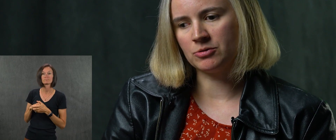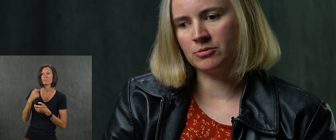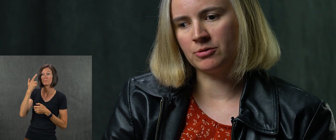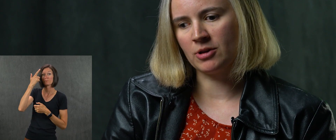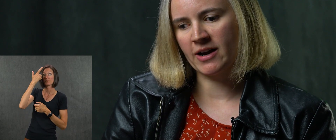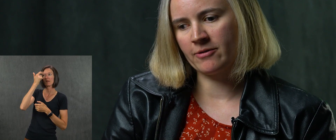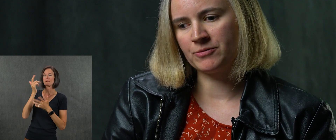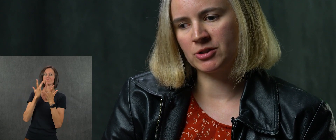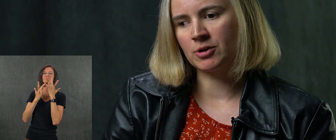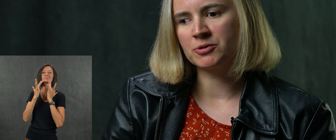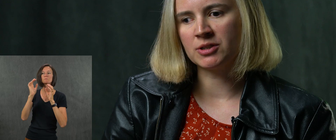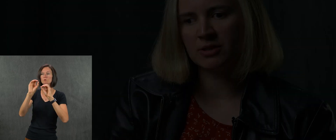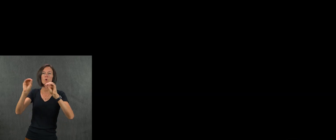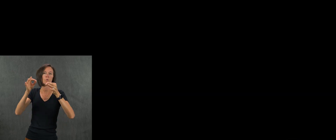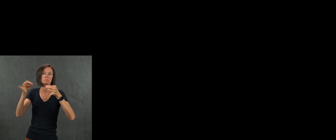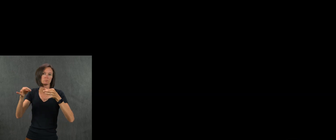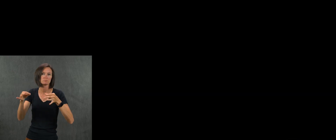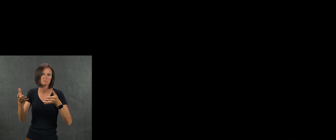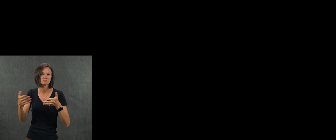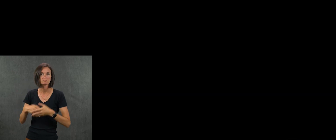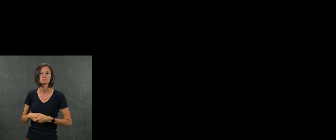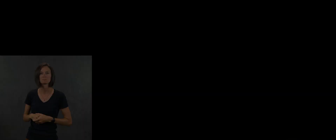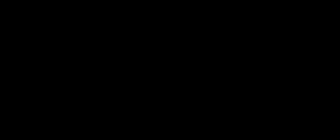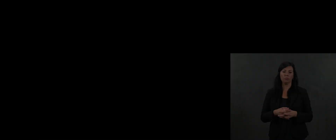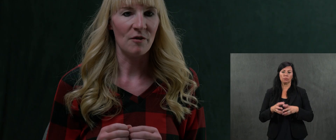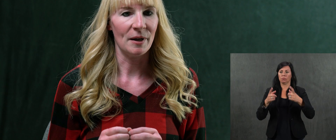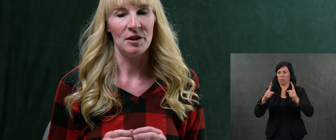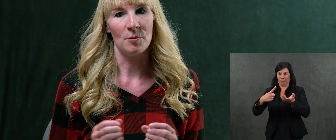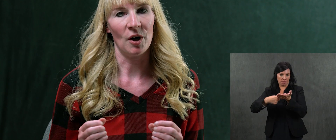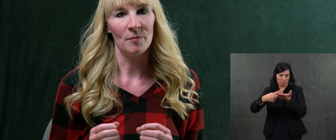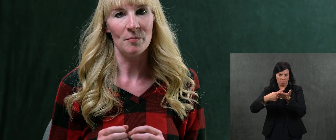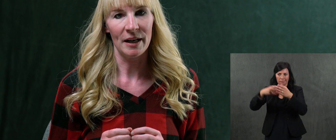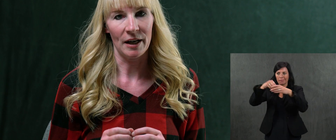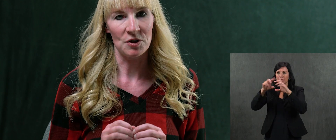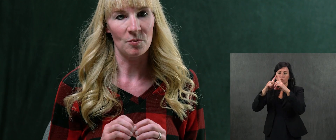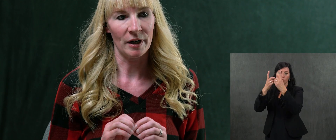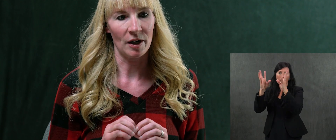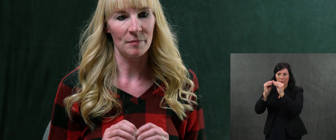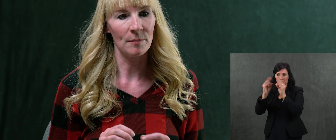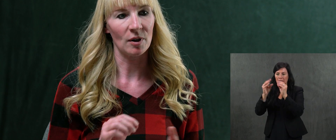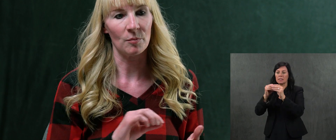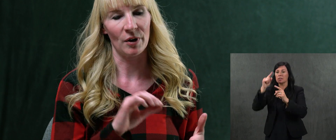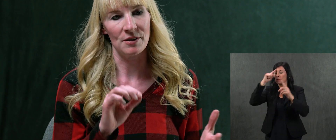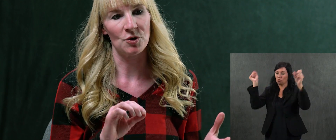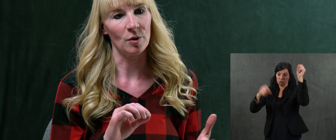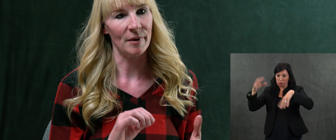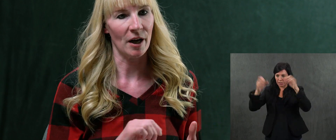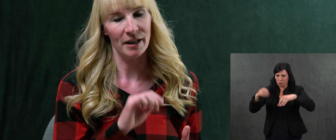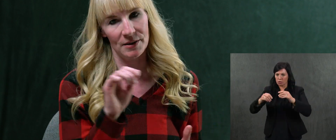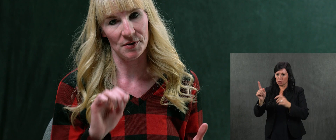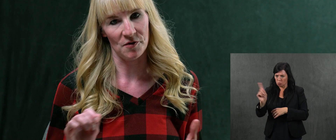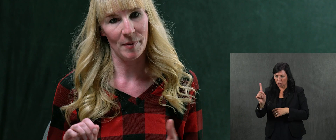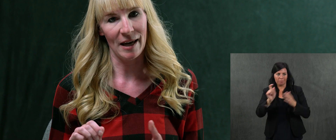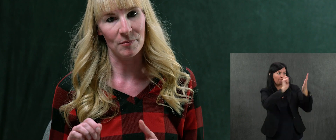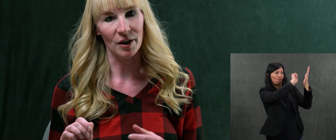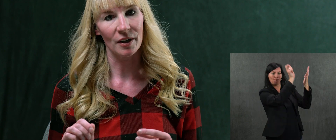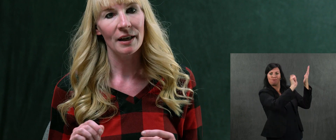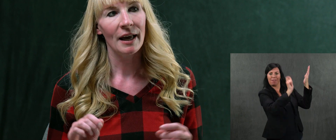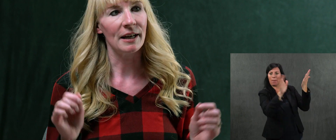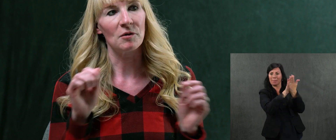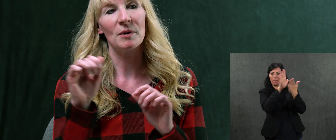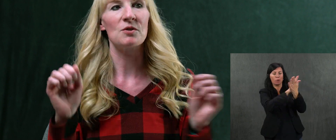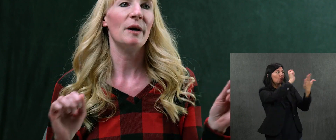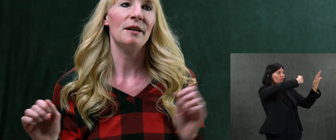just due to the lack of description. Robin. I've been in department meetings where people are brainstorming on easels of